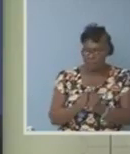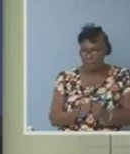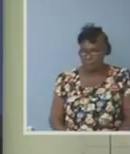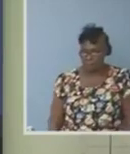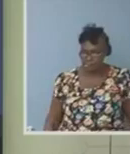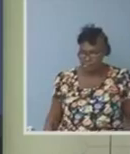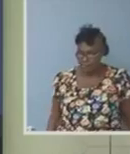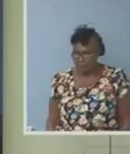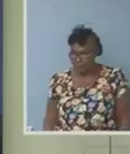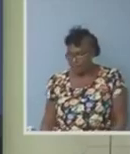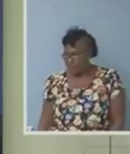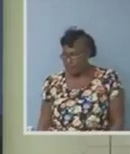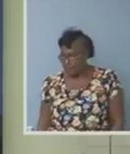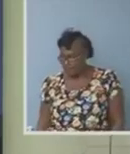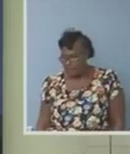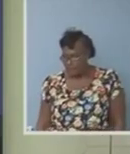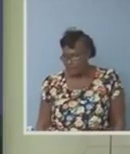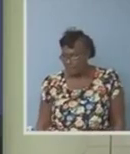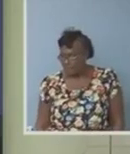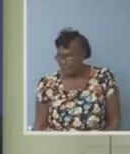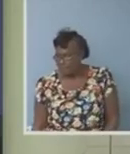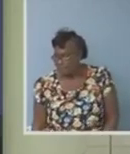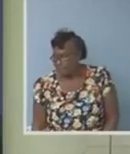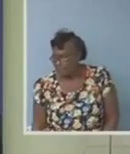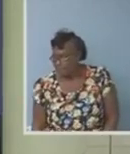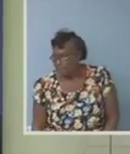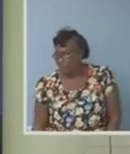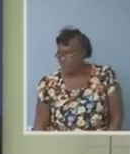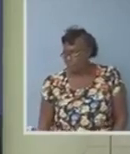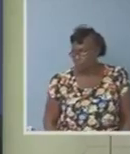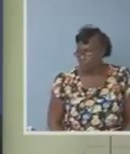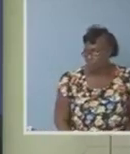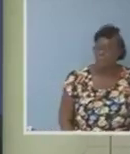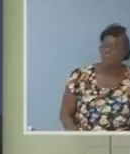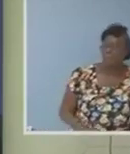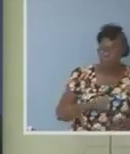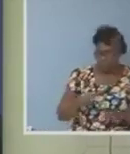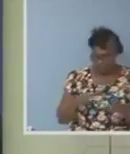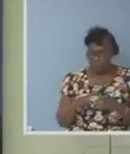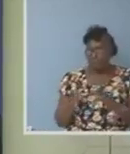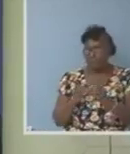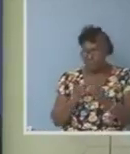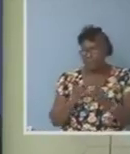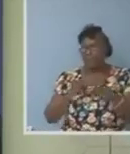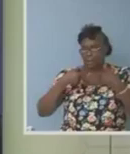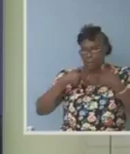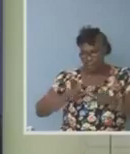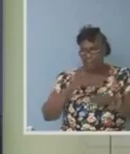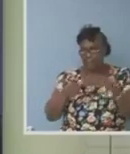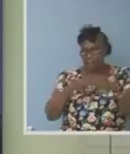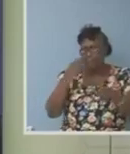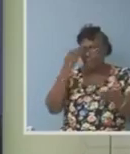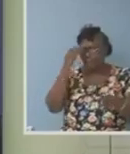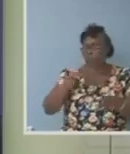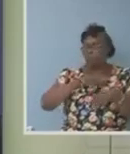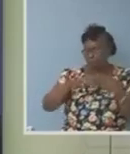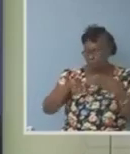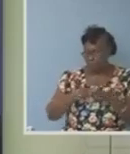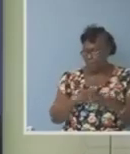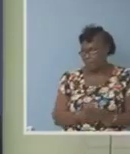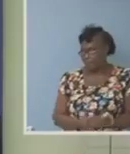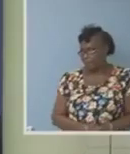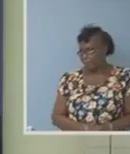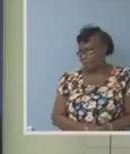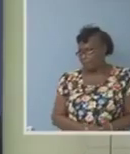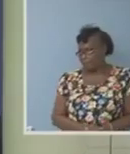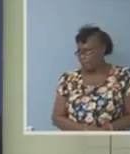Annual meeting. We will send out a notice and we will inform persons and we'll have a press conference. Tentatively, we're